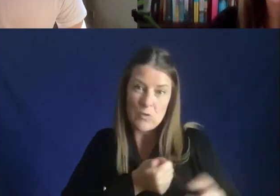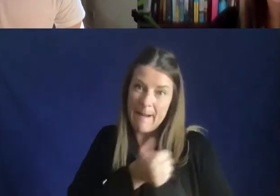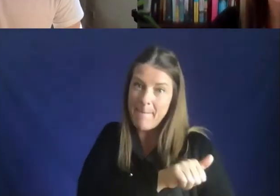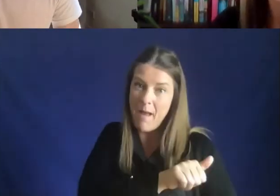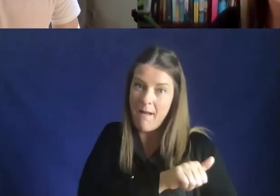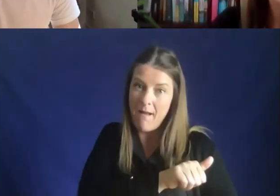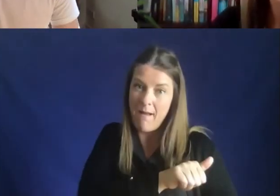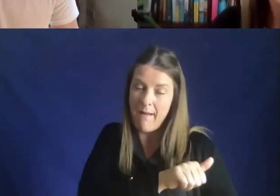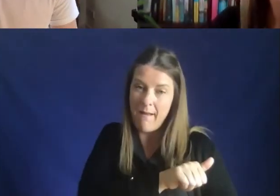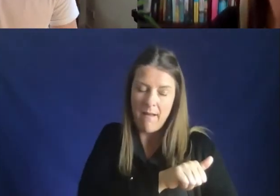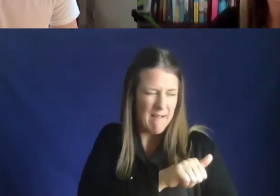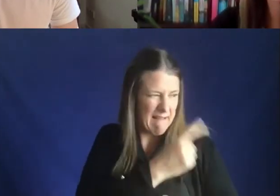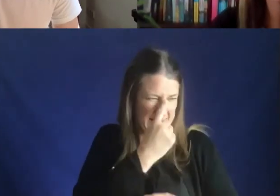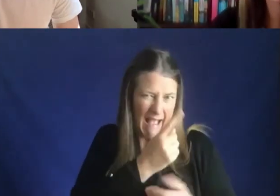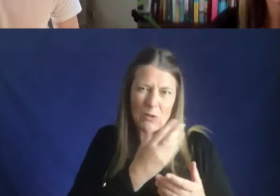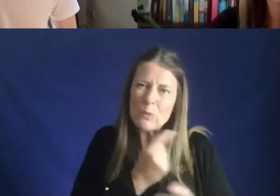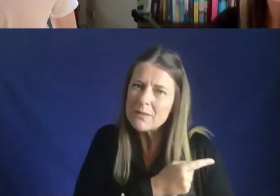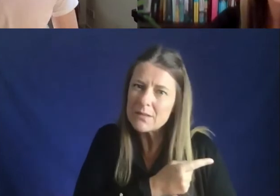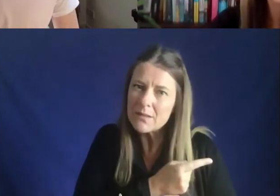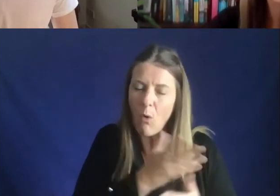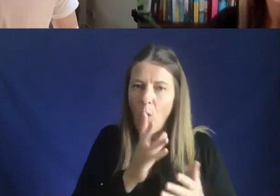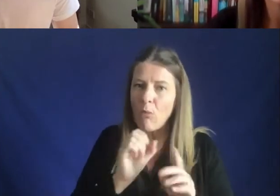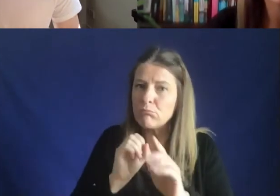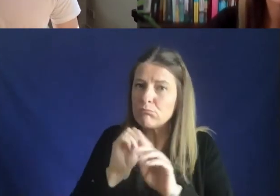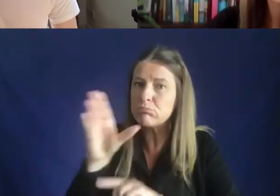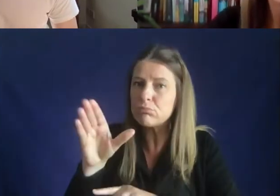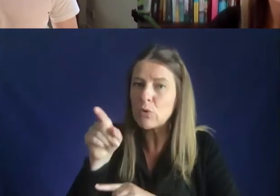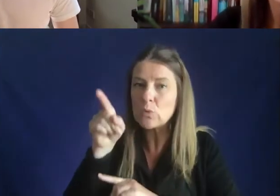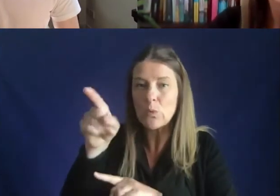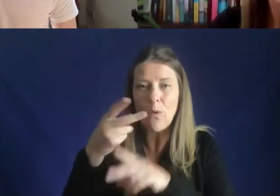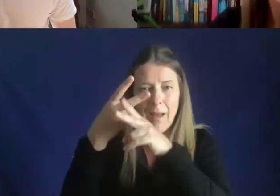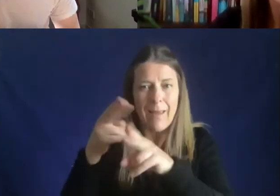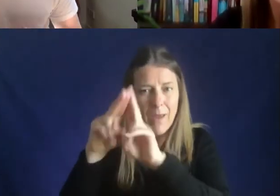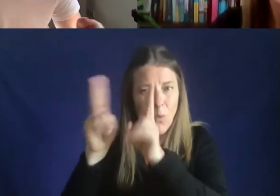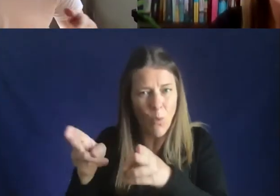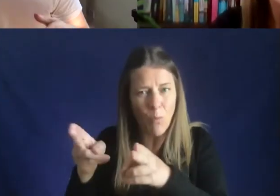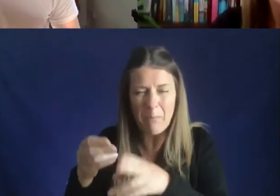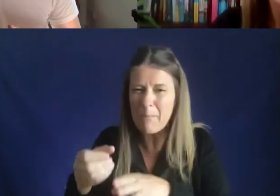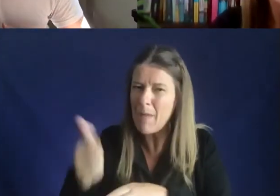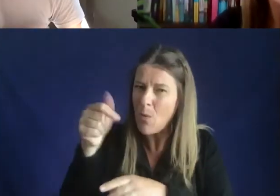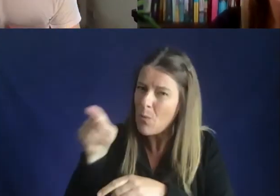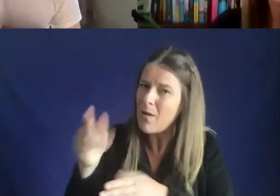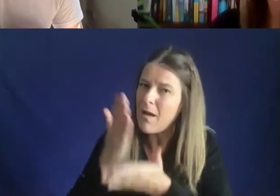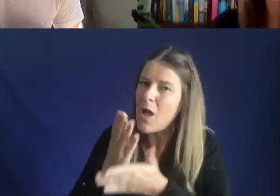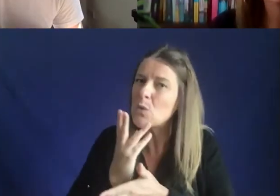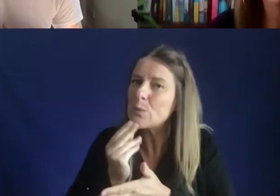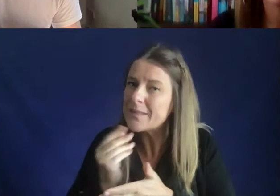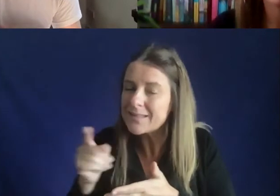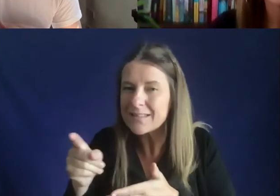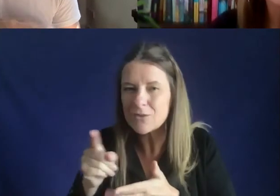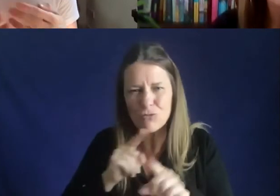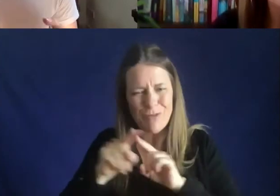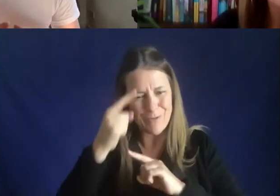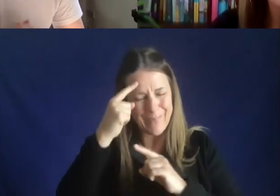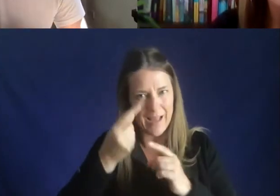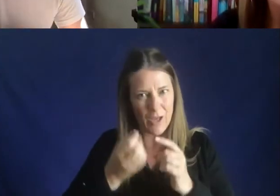that be accessible? And yeah, I'm just quite interested in how it can adapt and how it can change and how there, could be